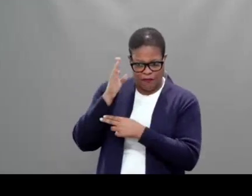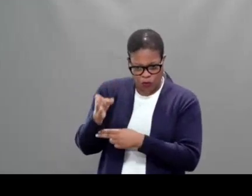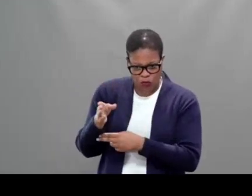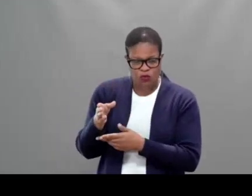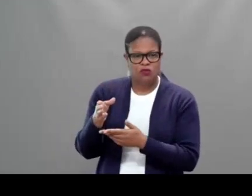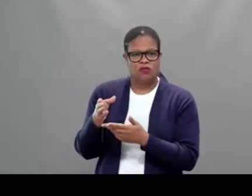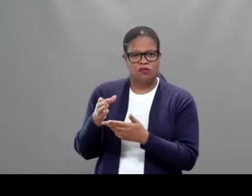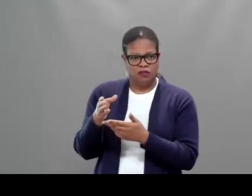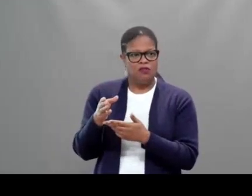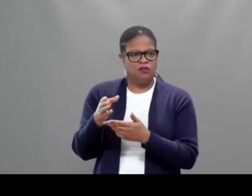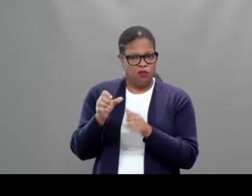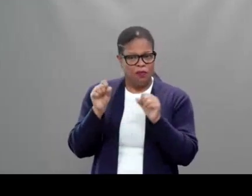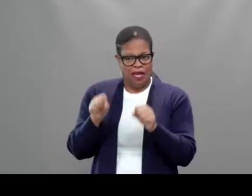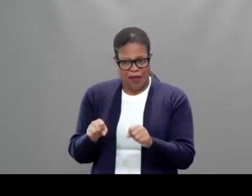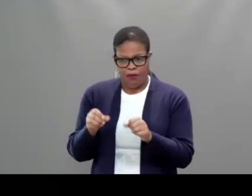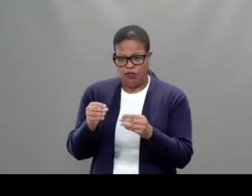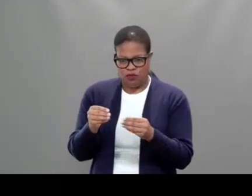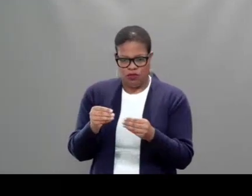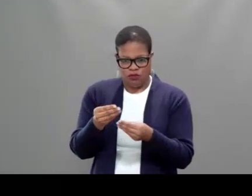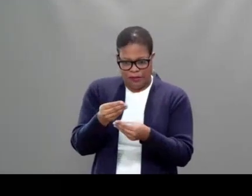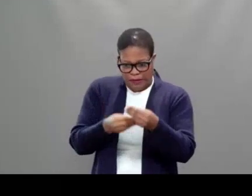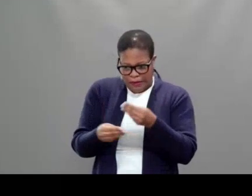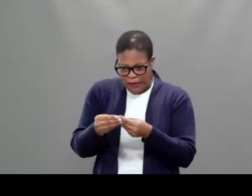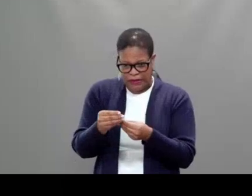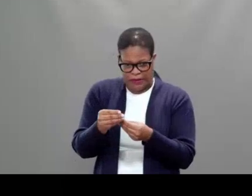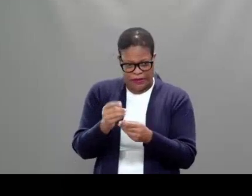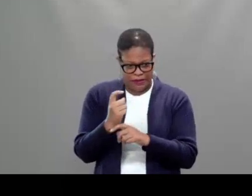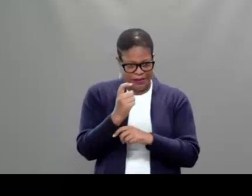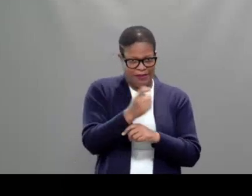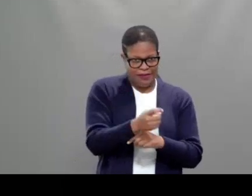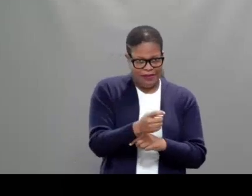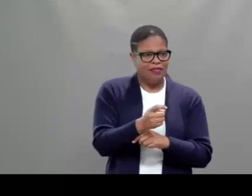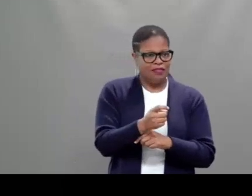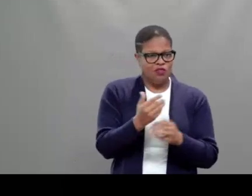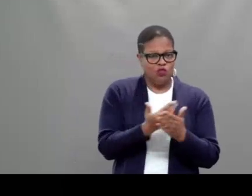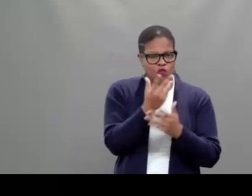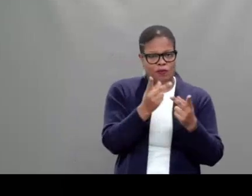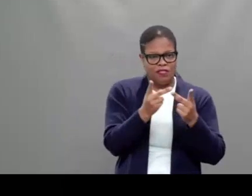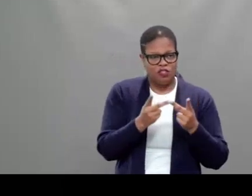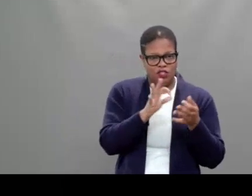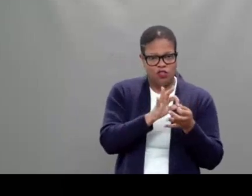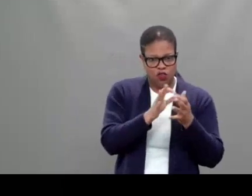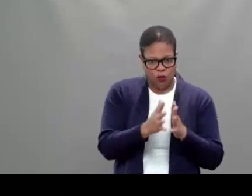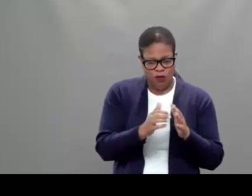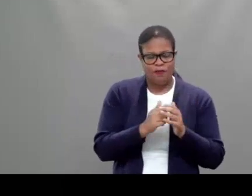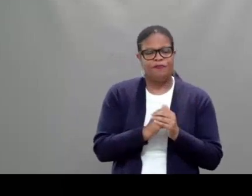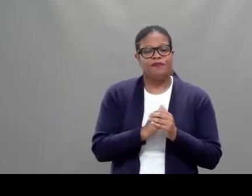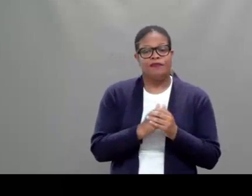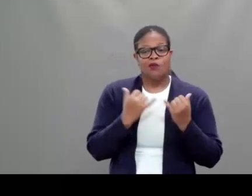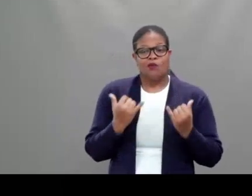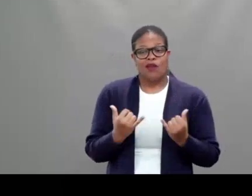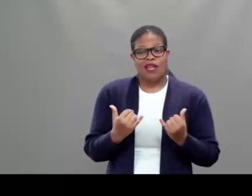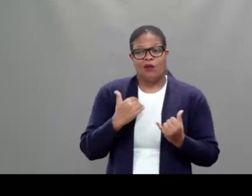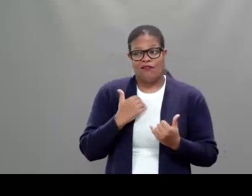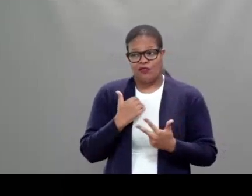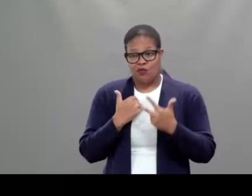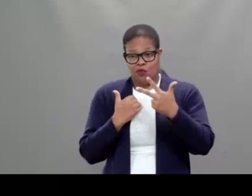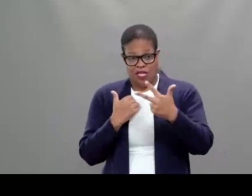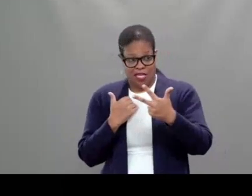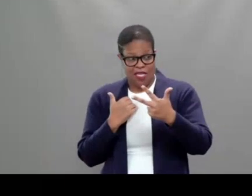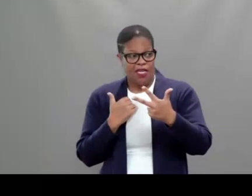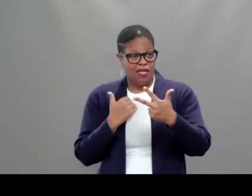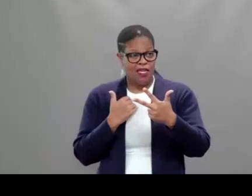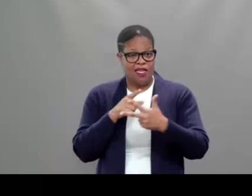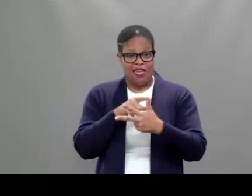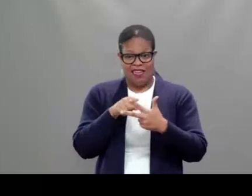future to be able to get an interpreter. We have 3 right now, and they're